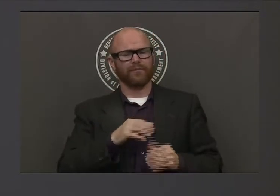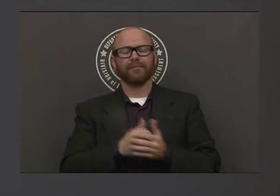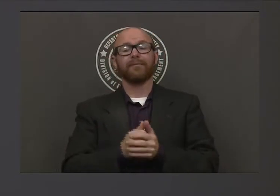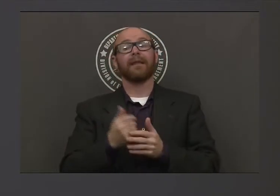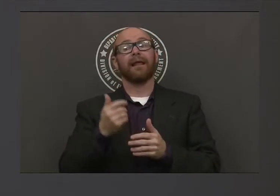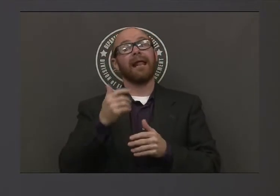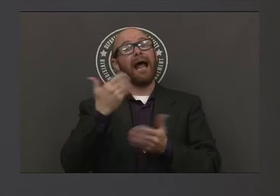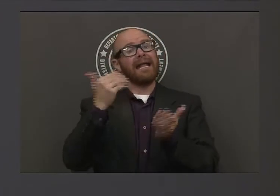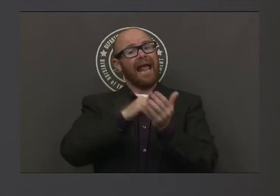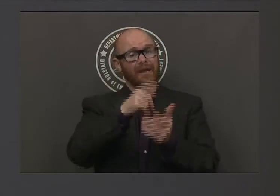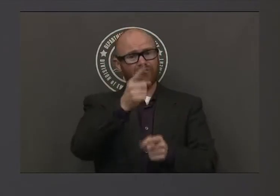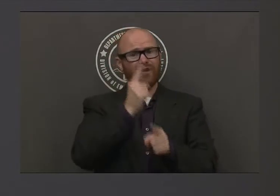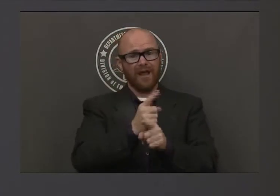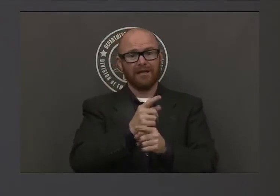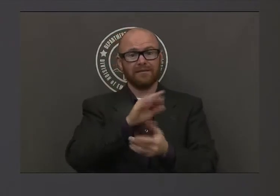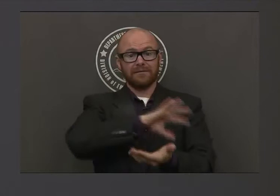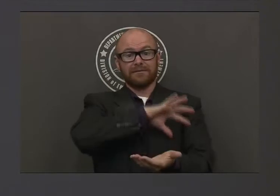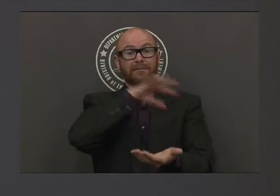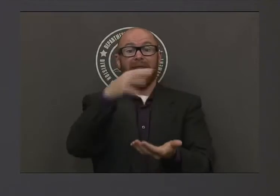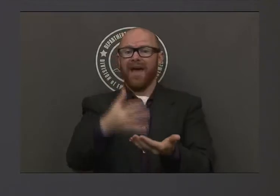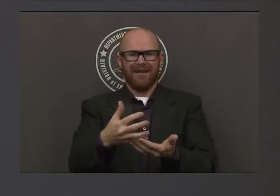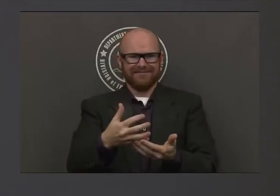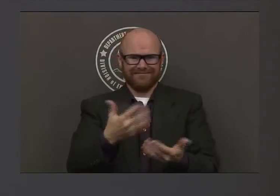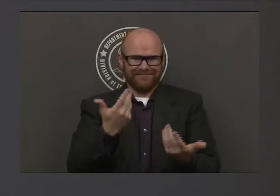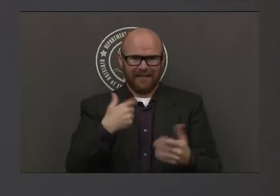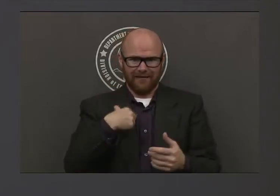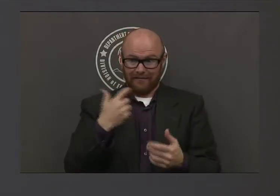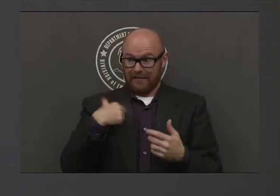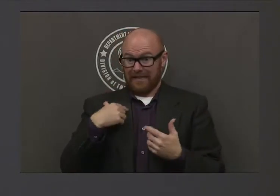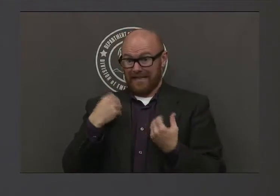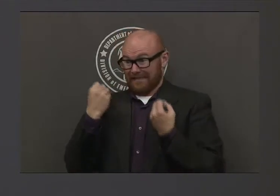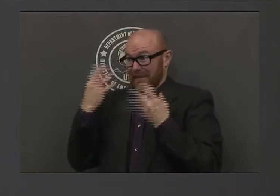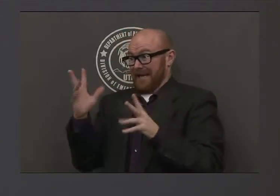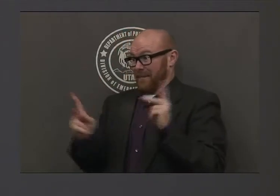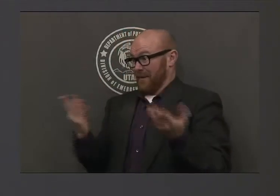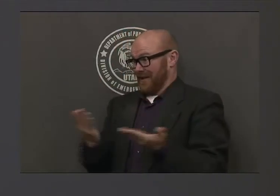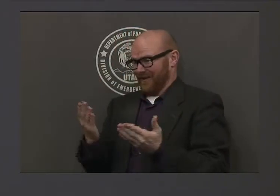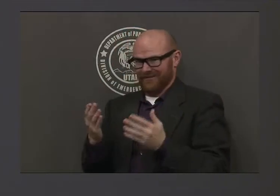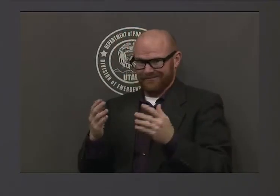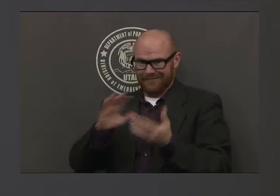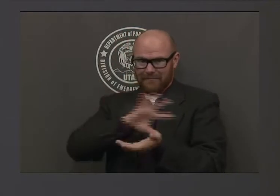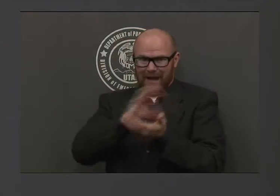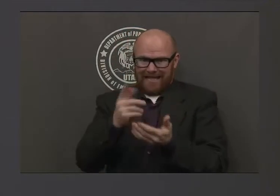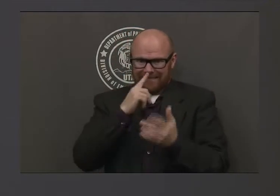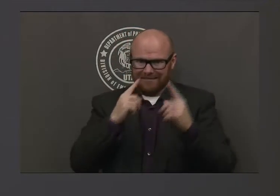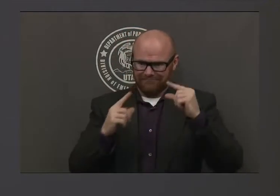supply, get as much as we can, as soon as we can, to vaccinate as many people as want to have it.